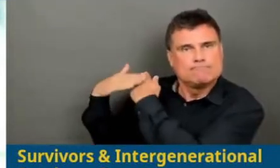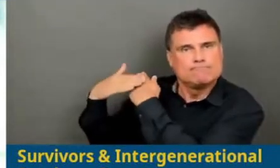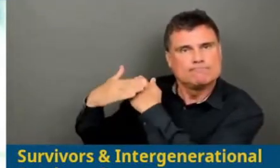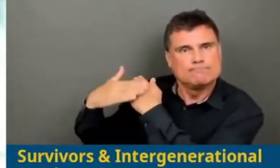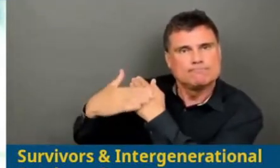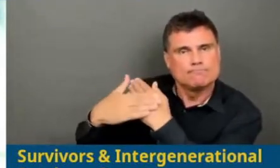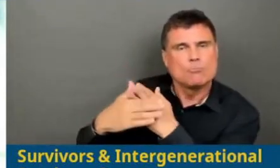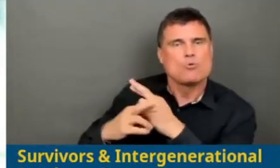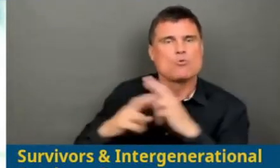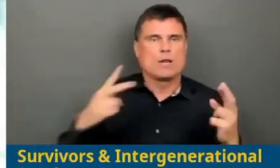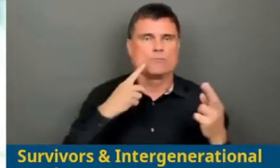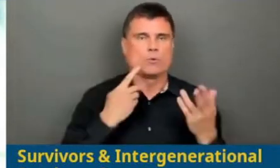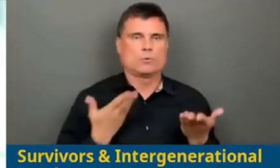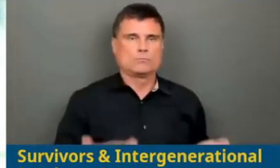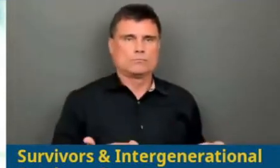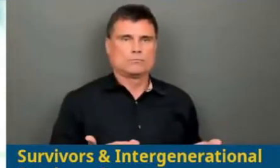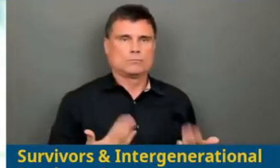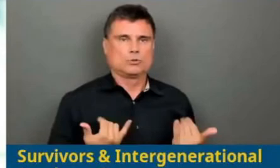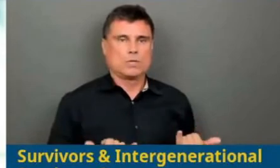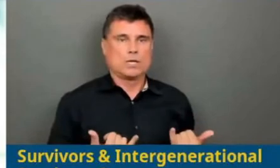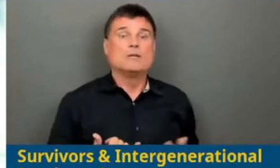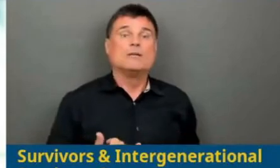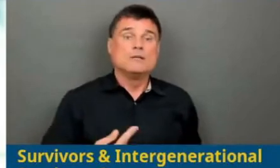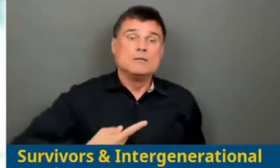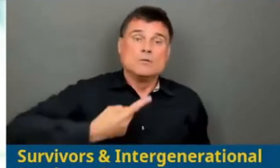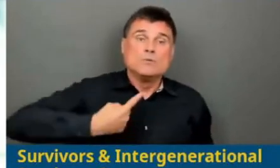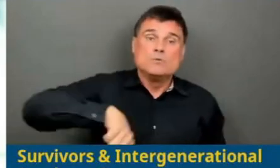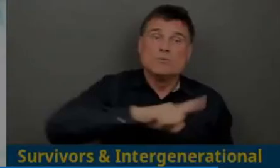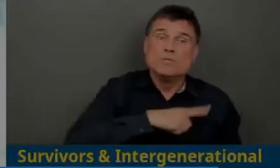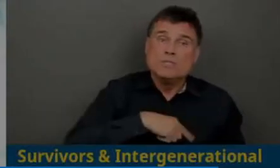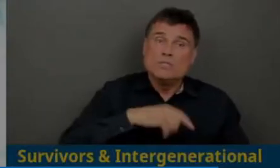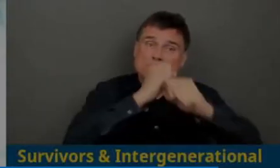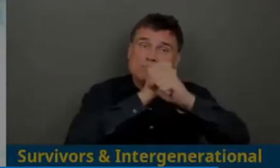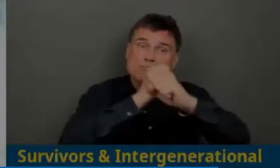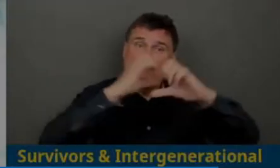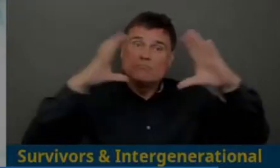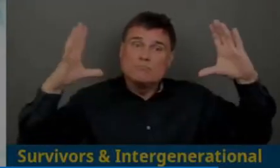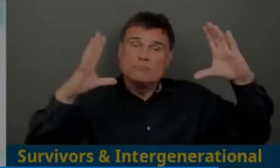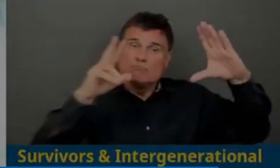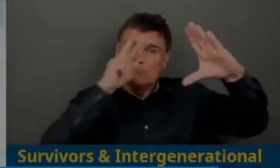We've had visions come to our traditional leaders,